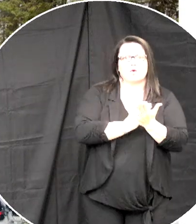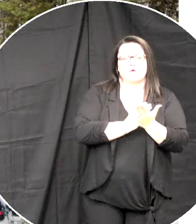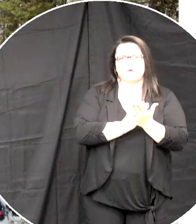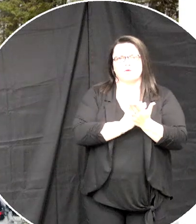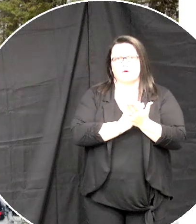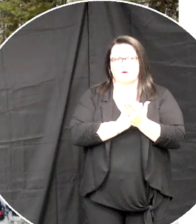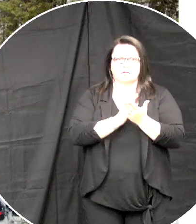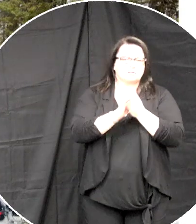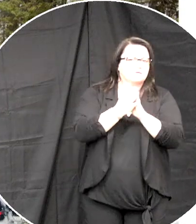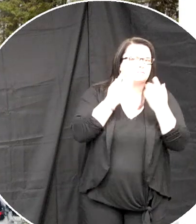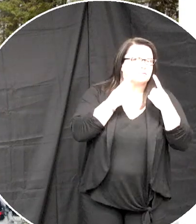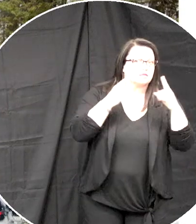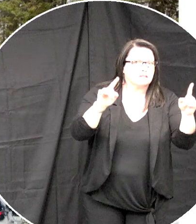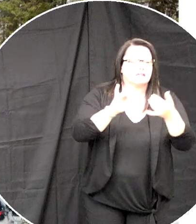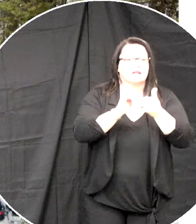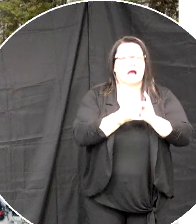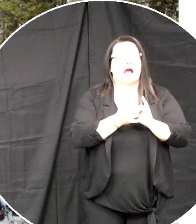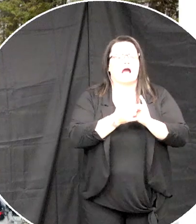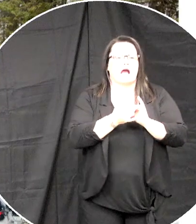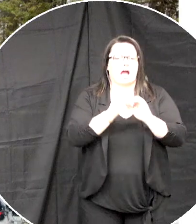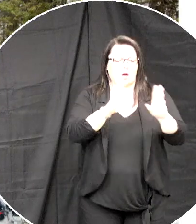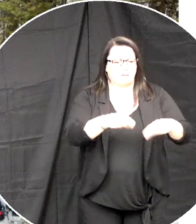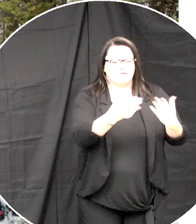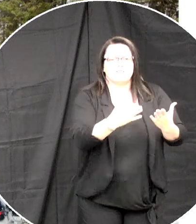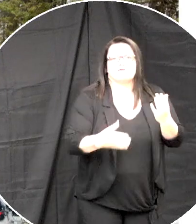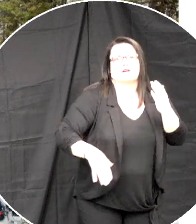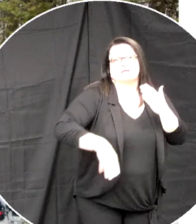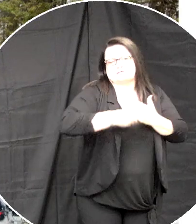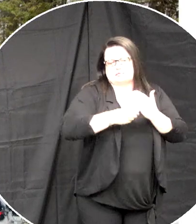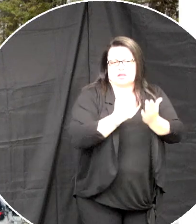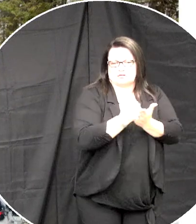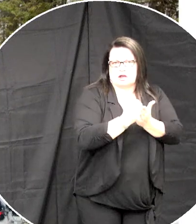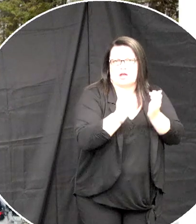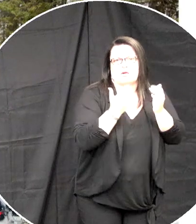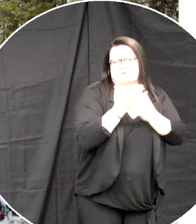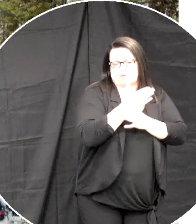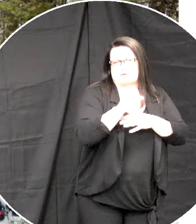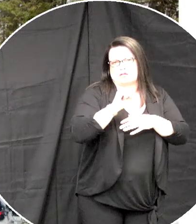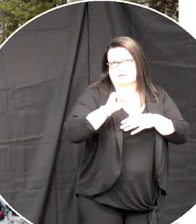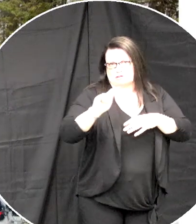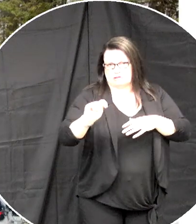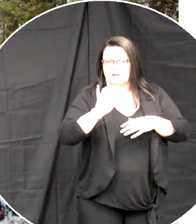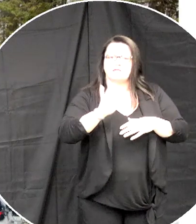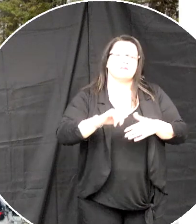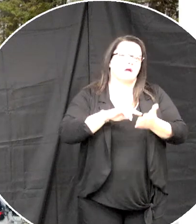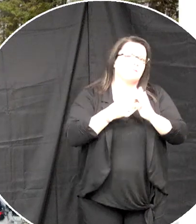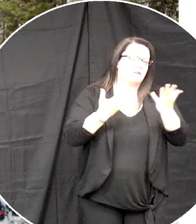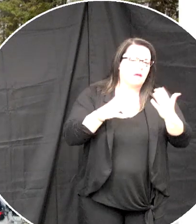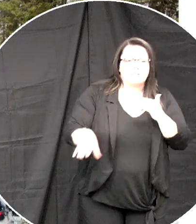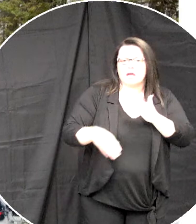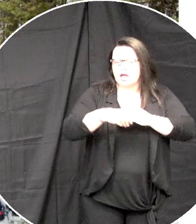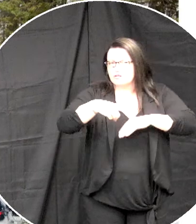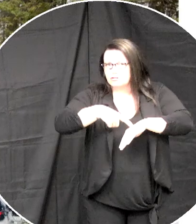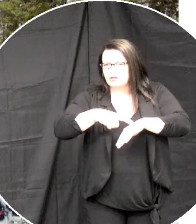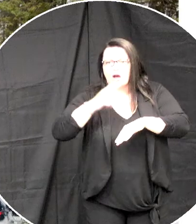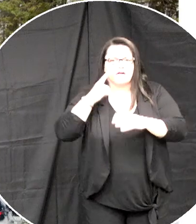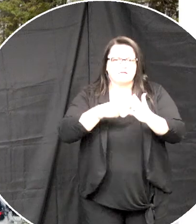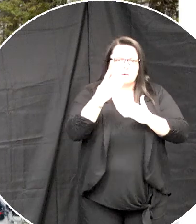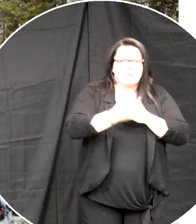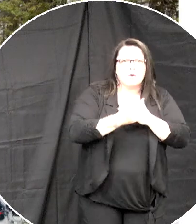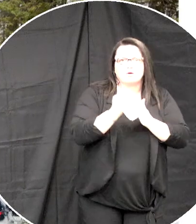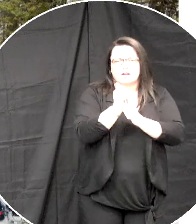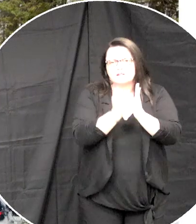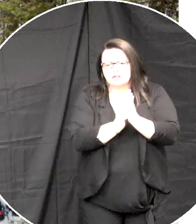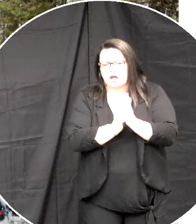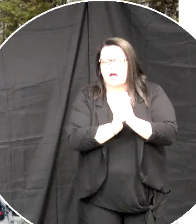are failing by receiving extra help from that SST. This can include receiving extra time to work on projects or assignments,